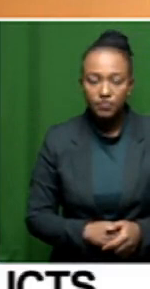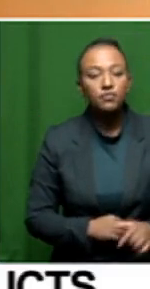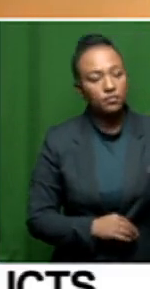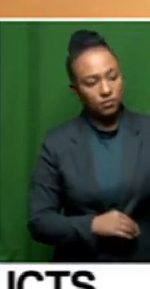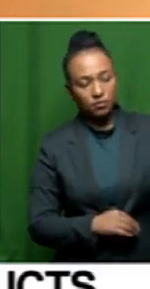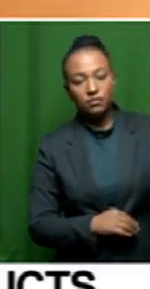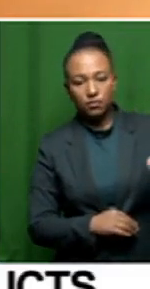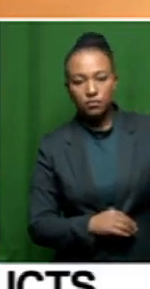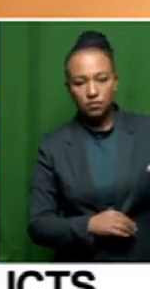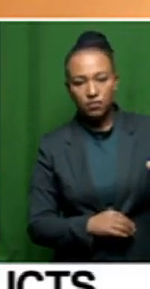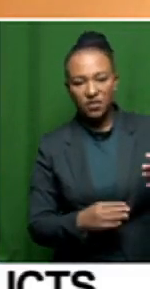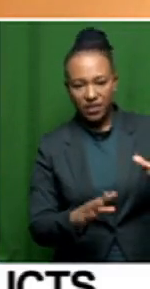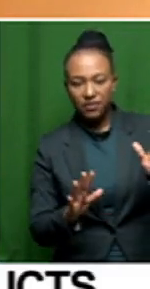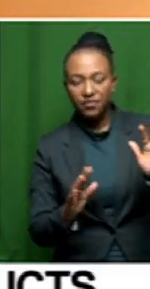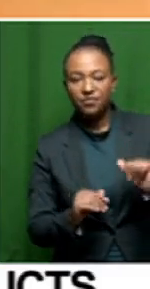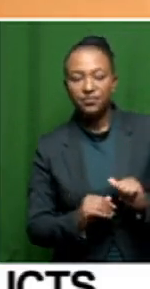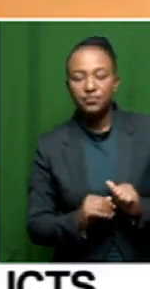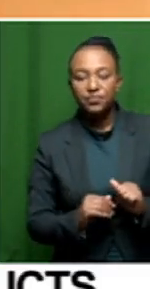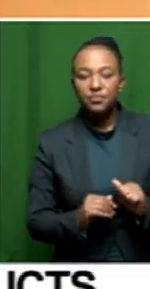Yes, they did give us that a